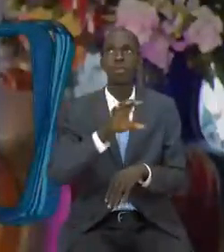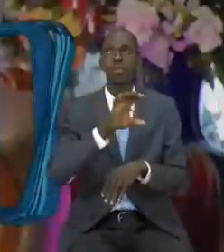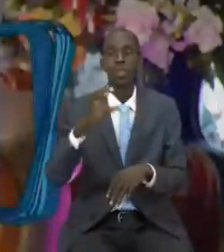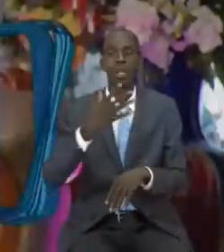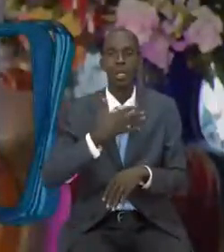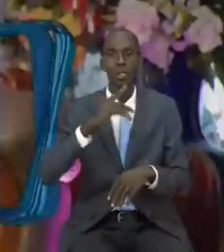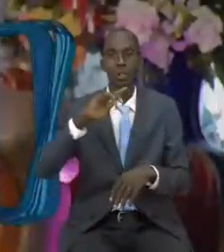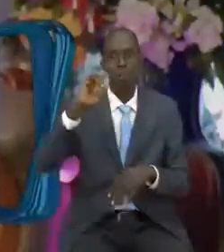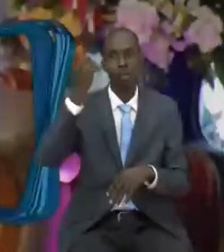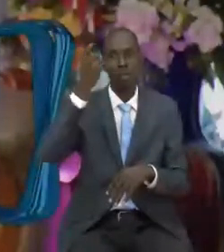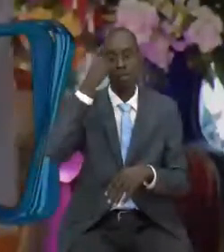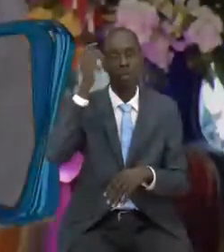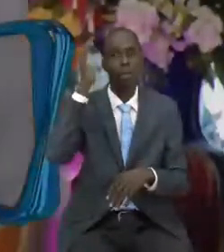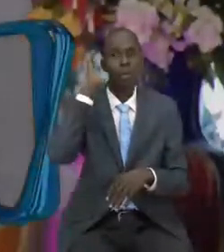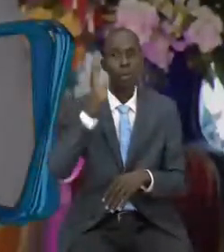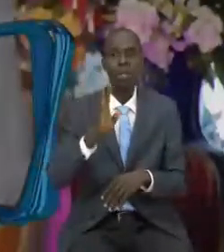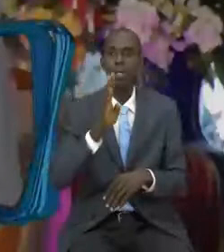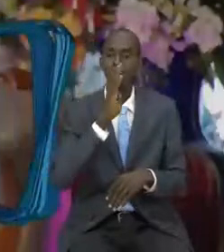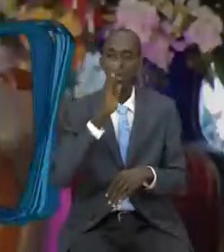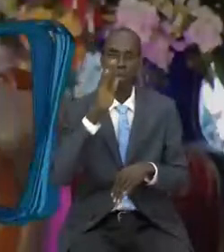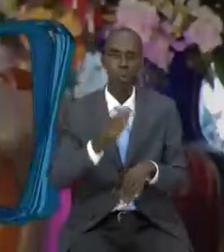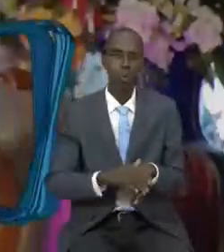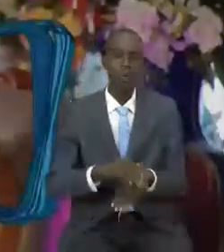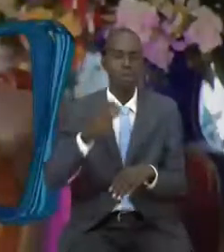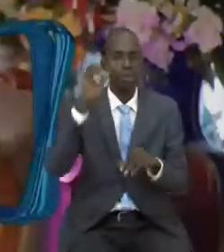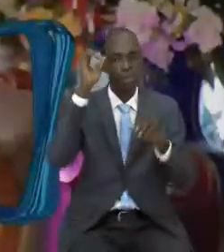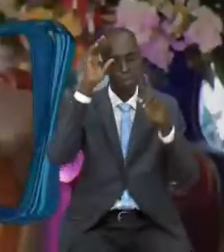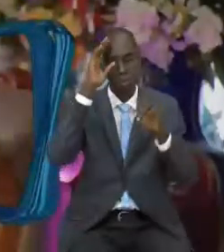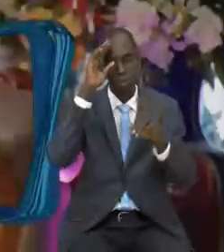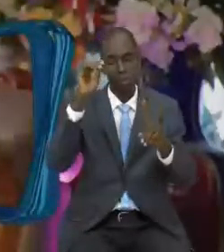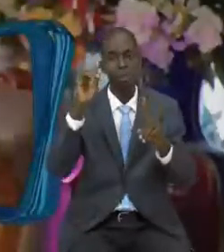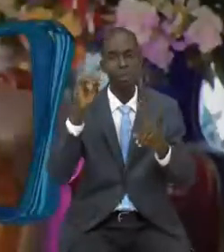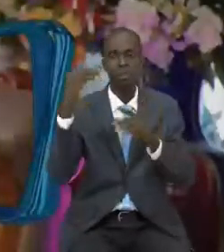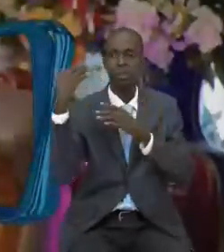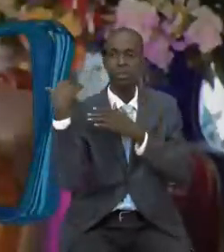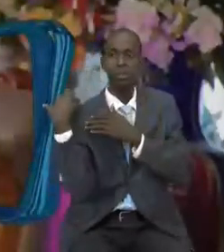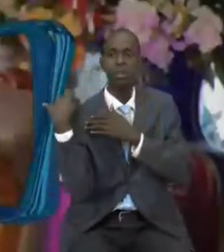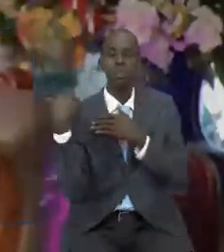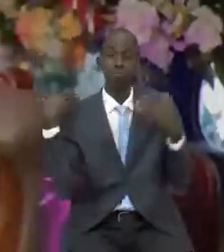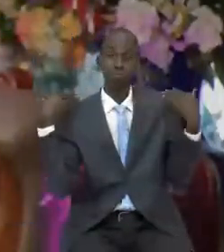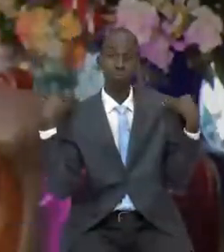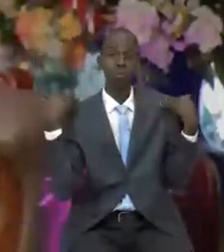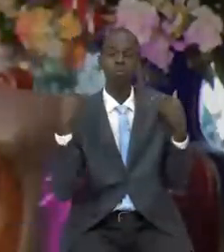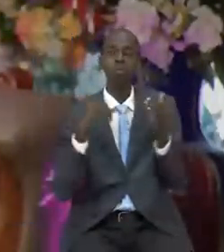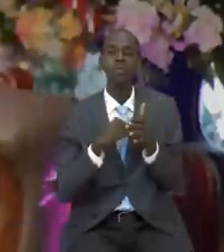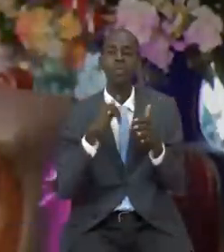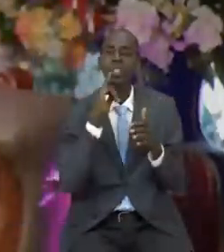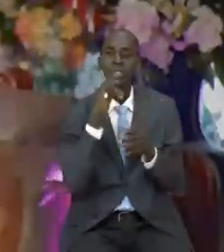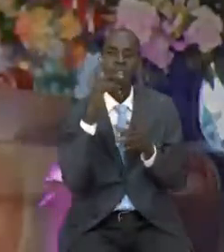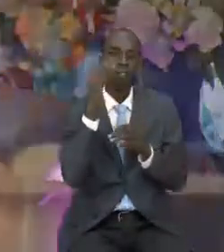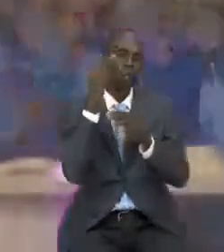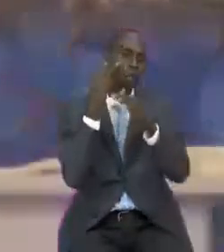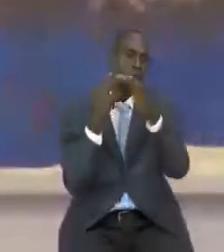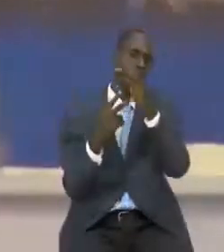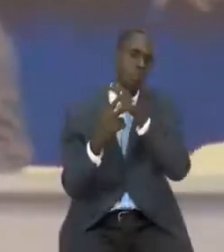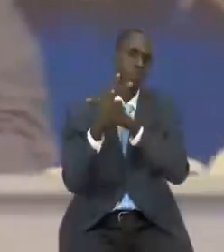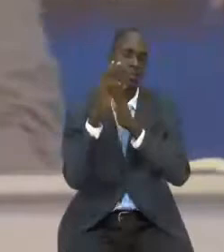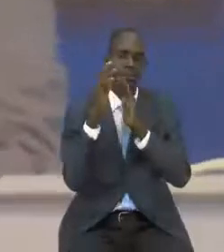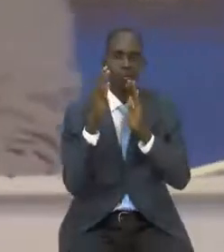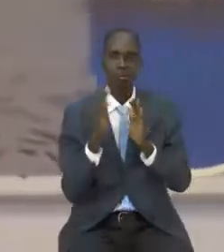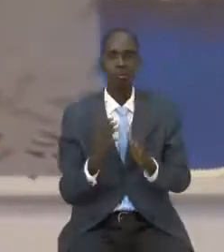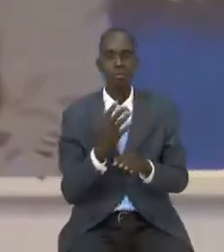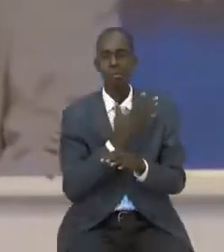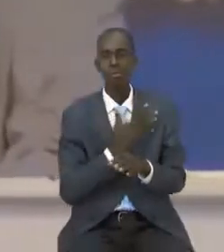be upon his shoulder. It is the prophecy, and no word of God